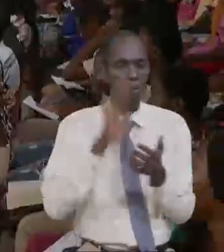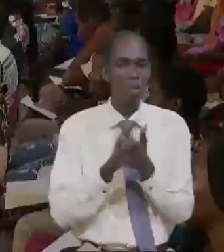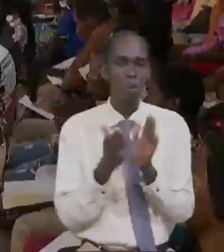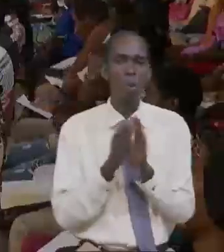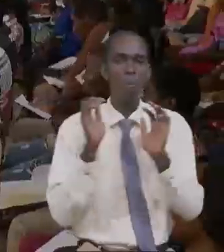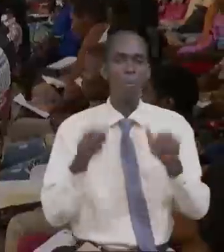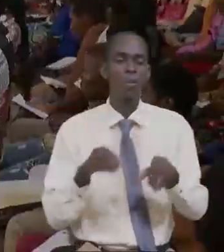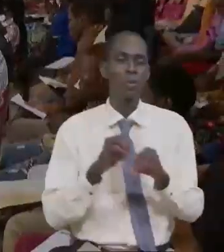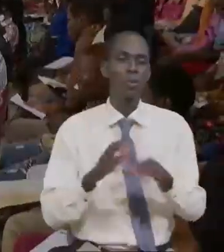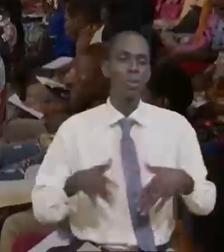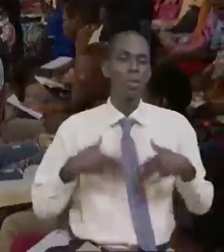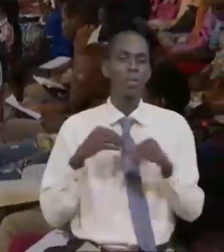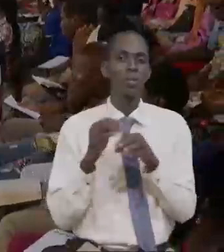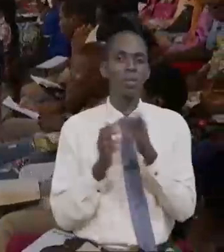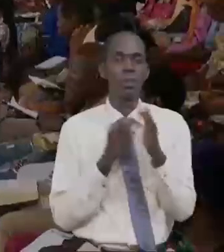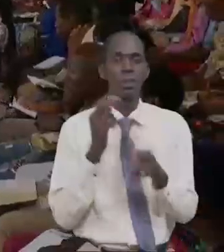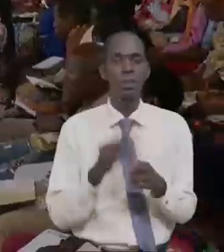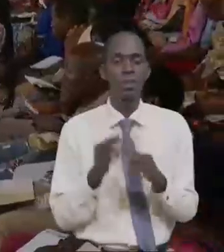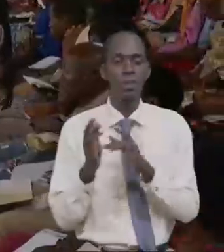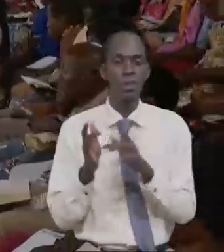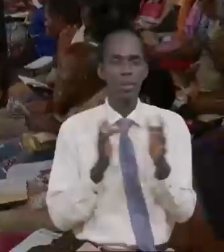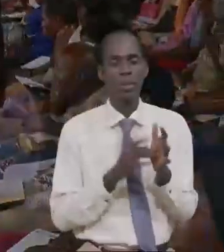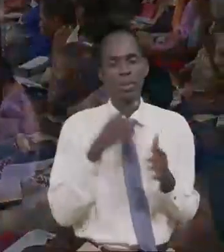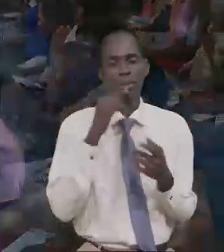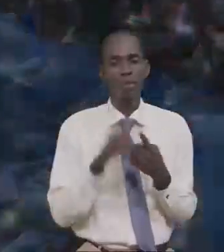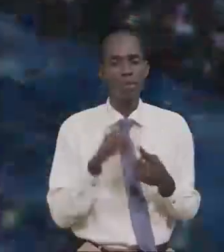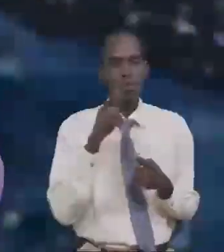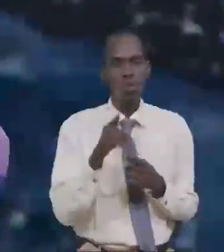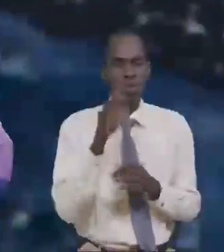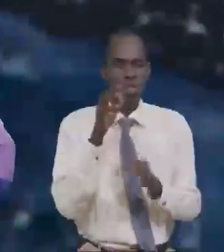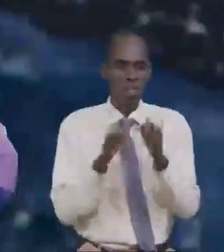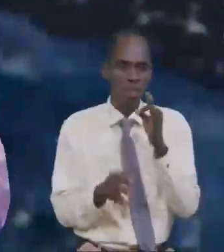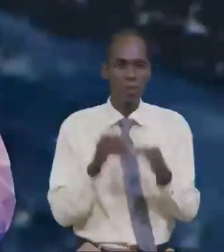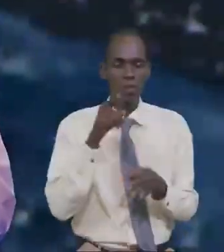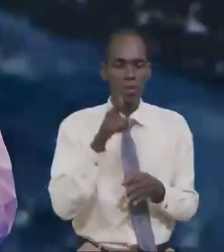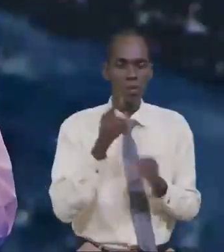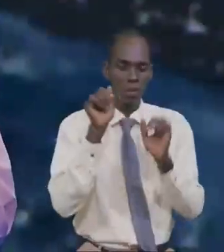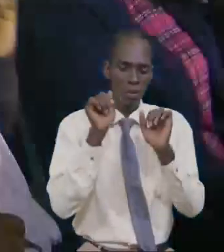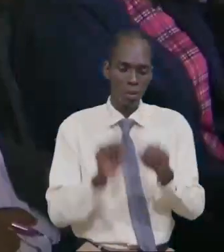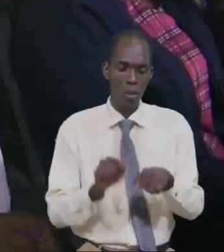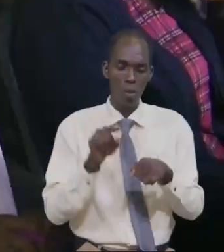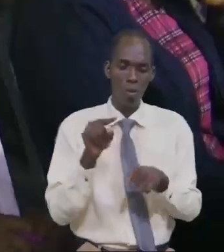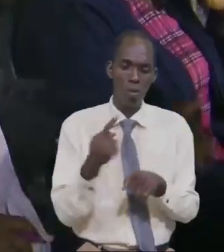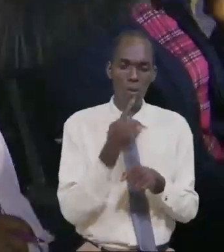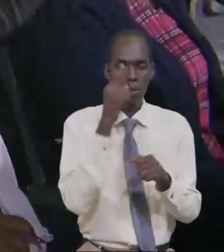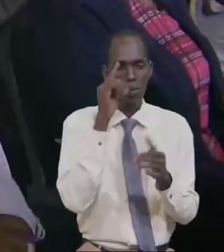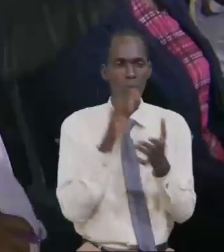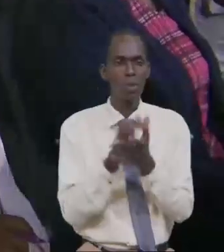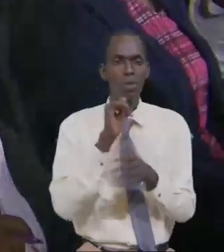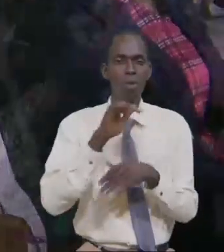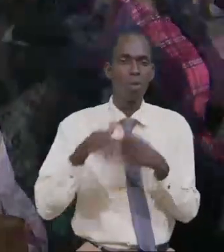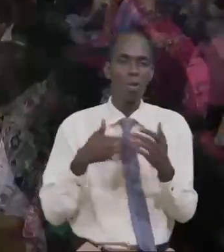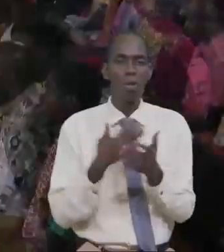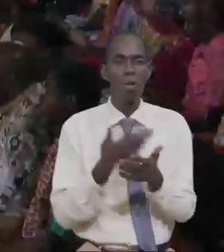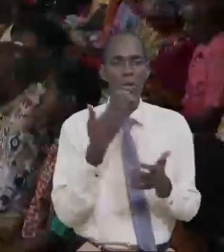believe, all things are possible to you as you believe. Heads bowed